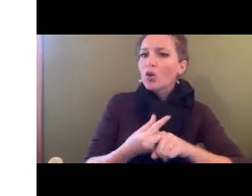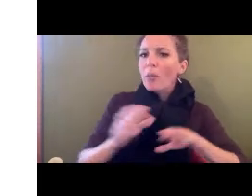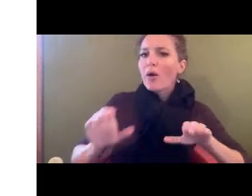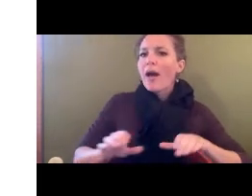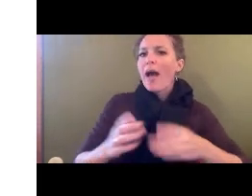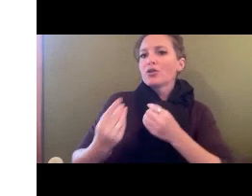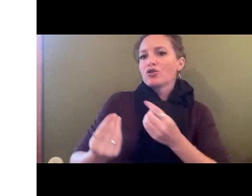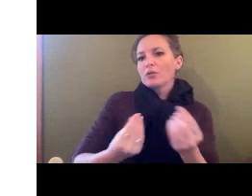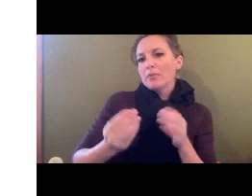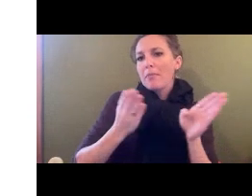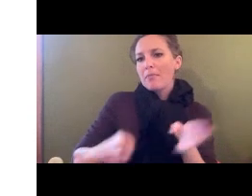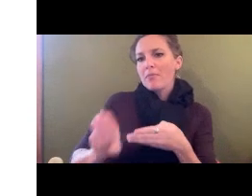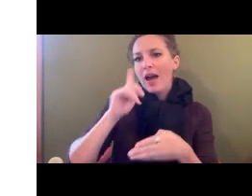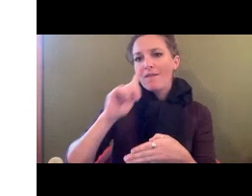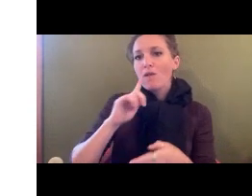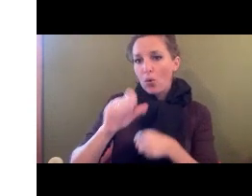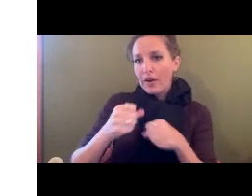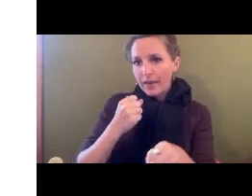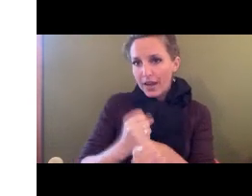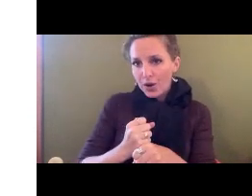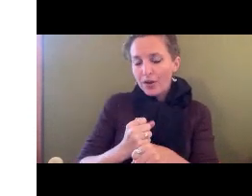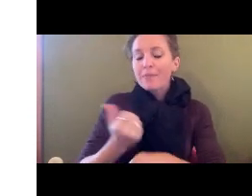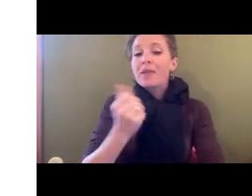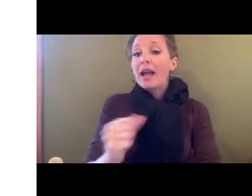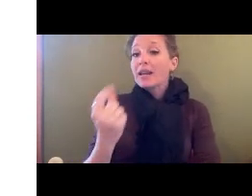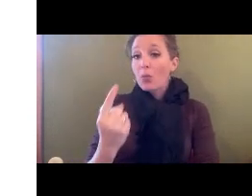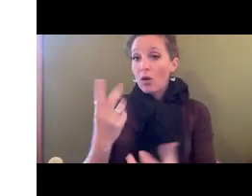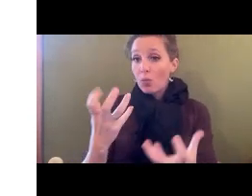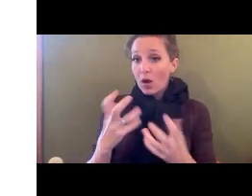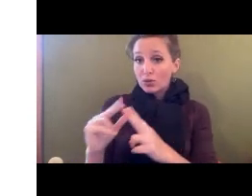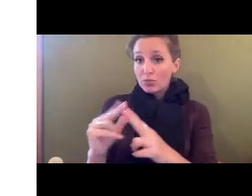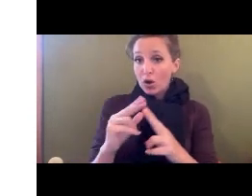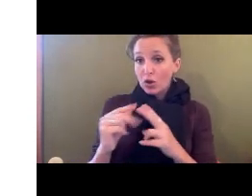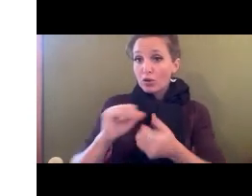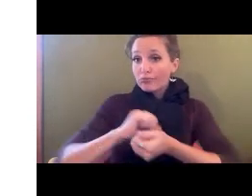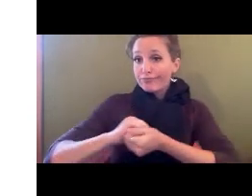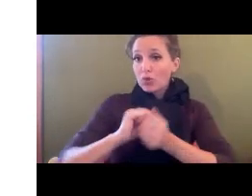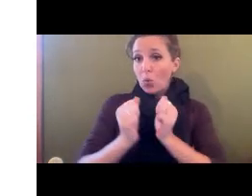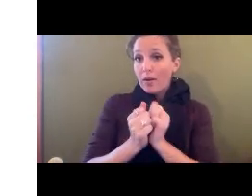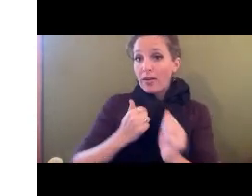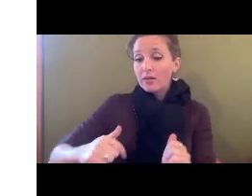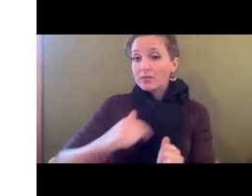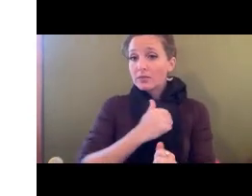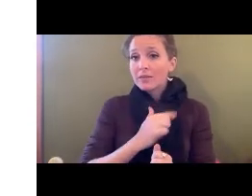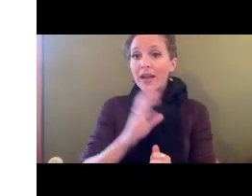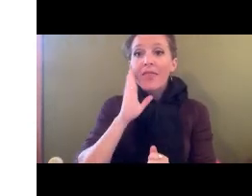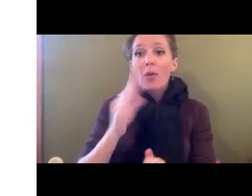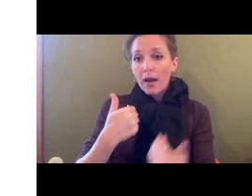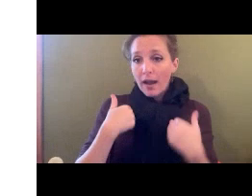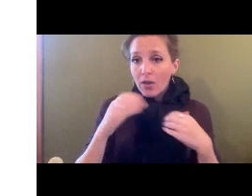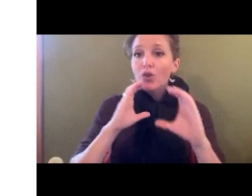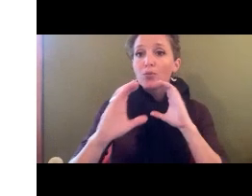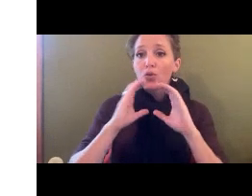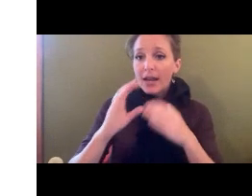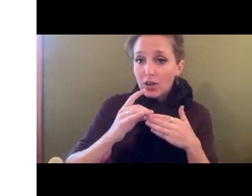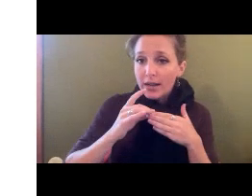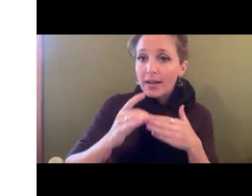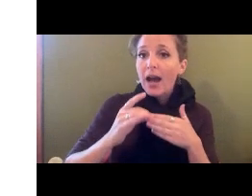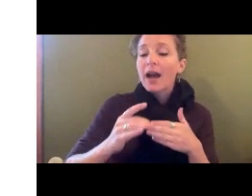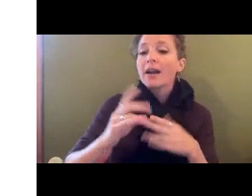And this is very important for anyone that wants to partner with us on this effort. They will have a communications guide that includes a